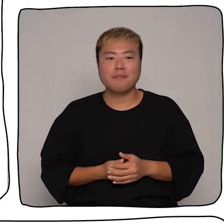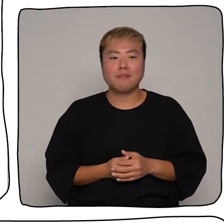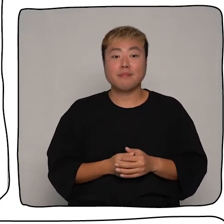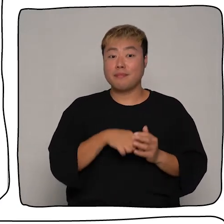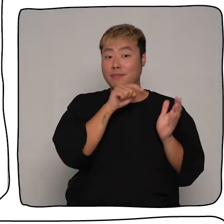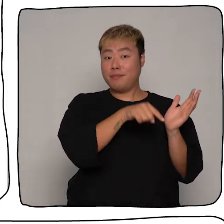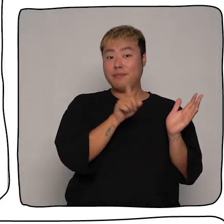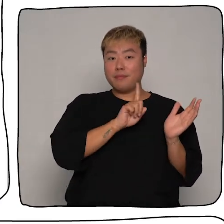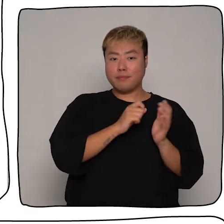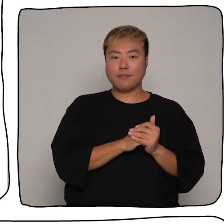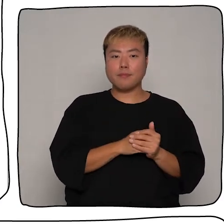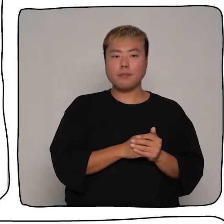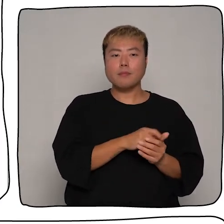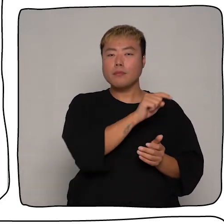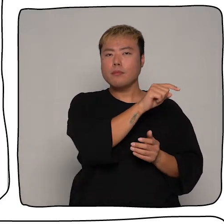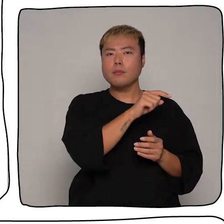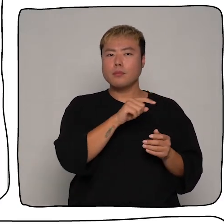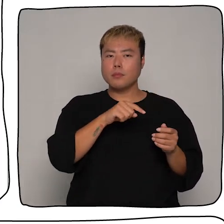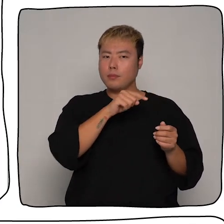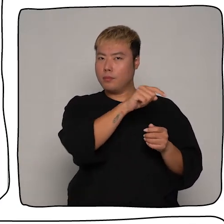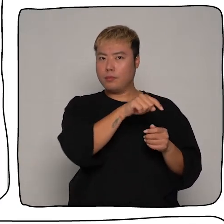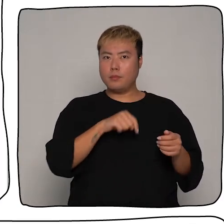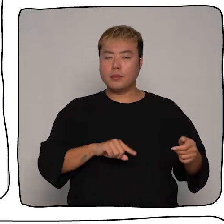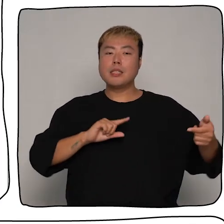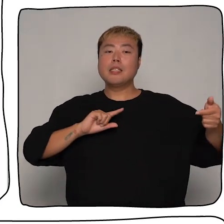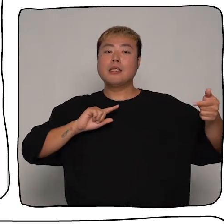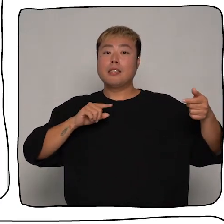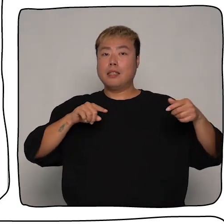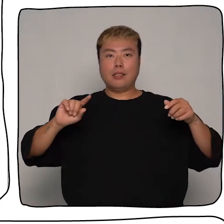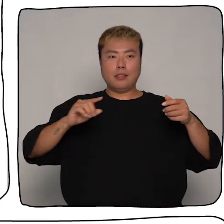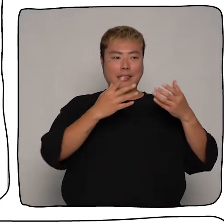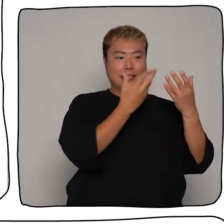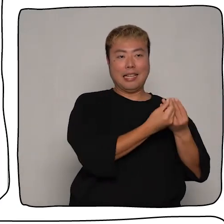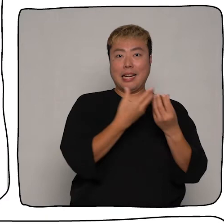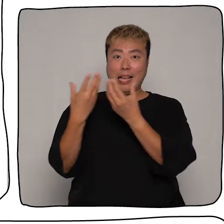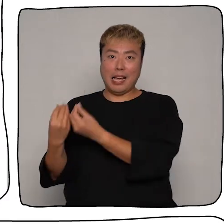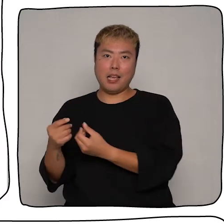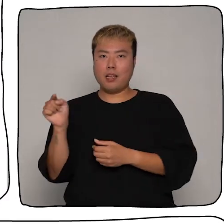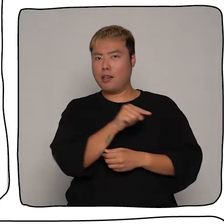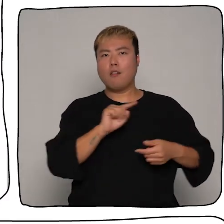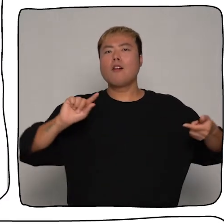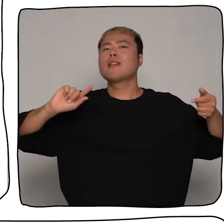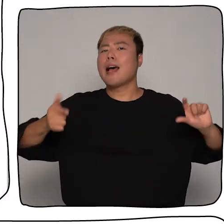show you two different types of bad